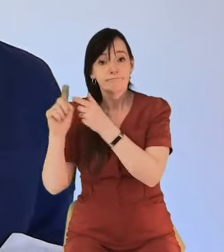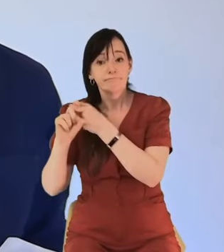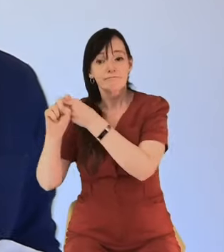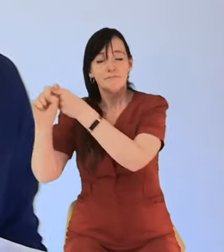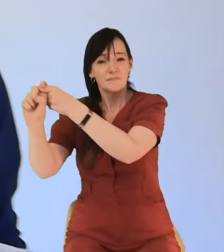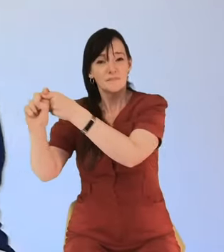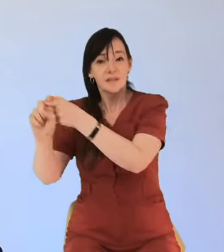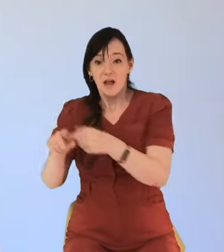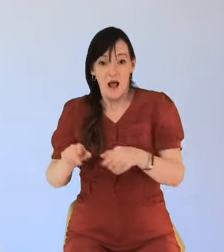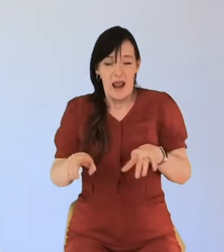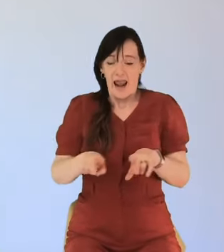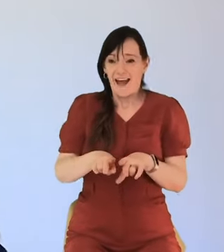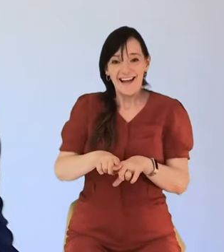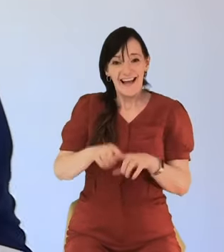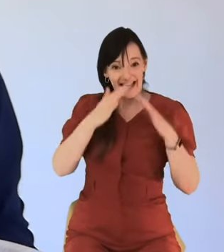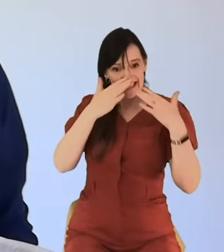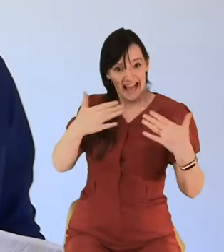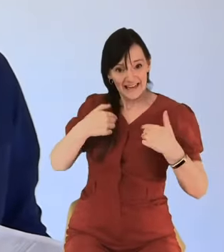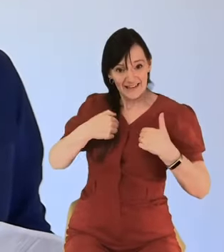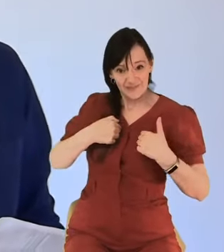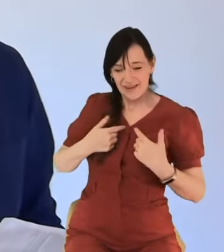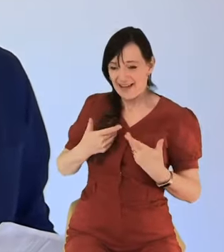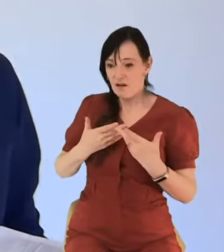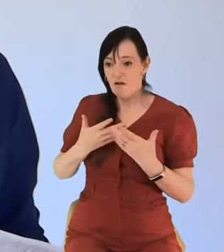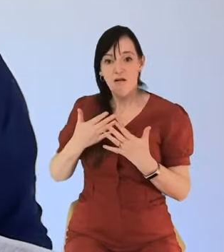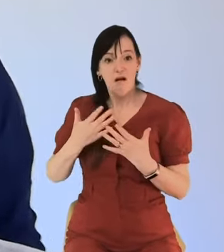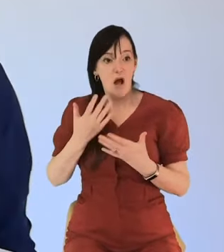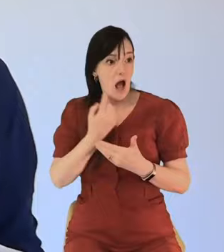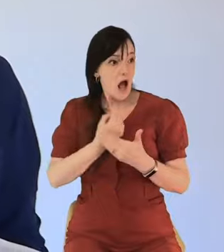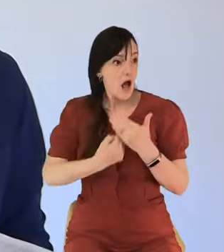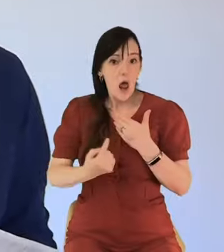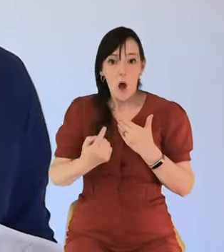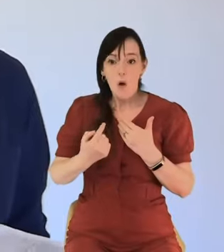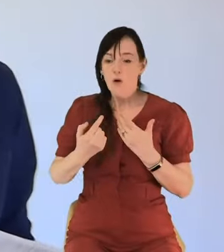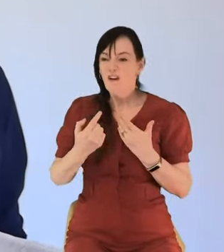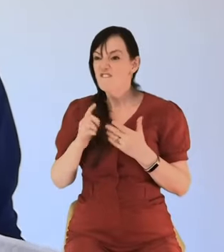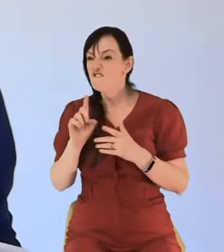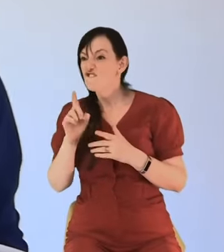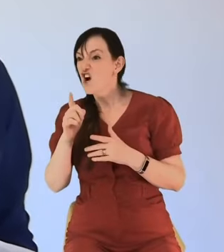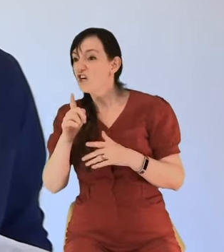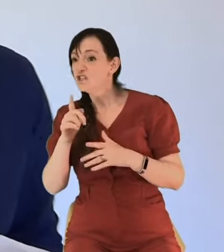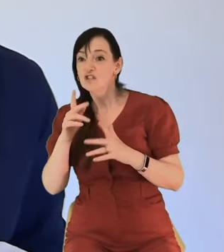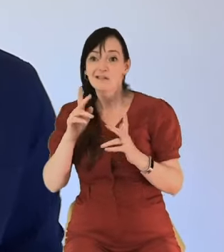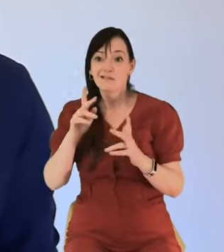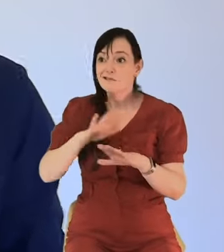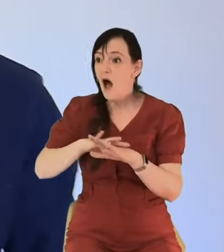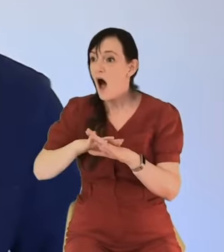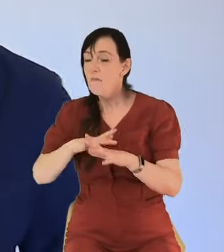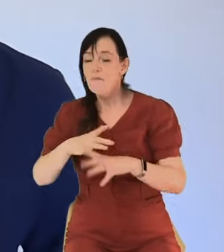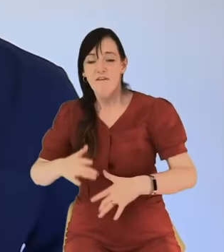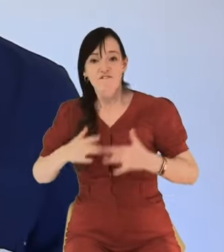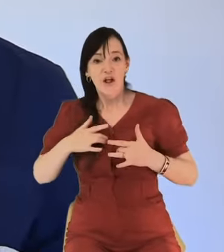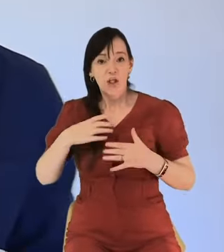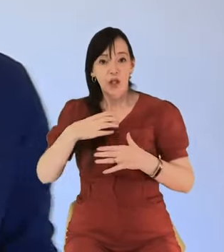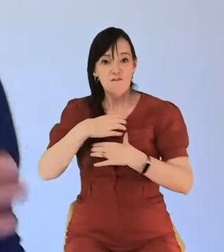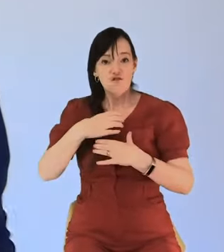Did you see, 10-year-old me is halfway to Lourdes on my own. First sign of getting lost. First time I feel